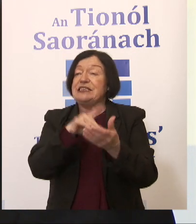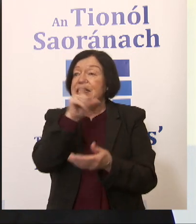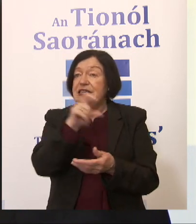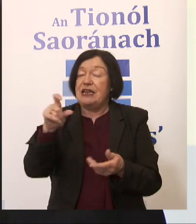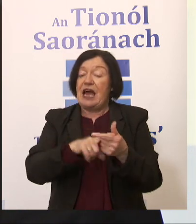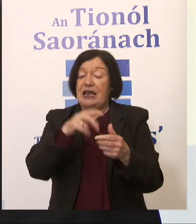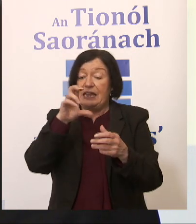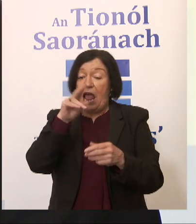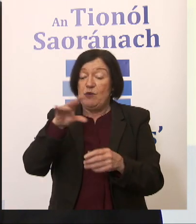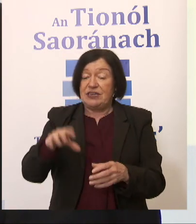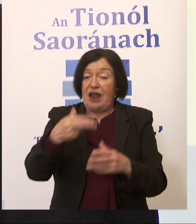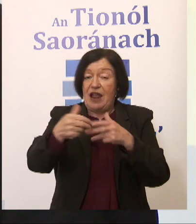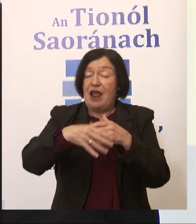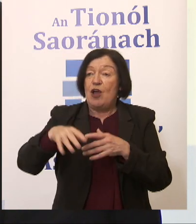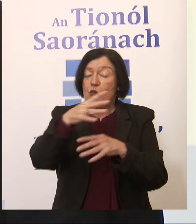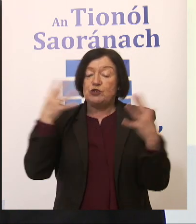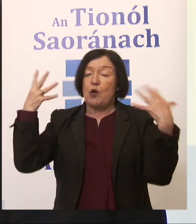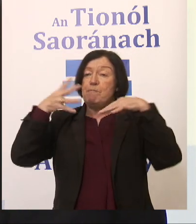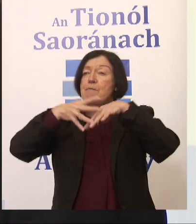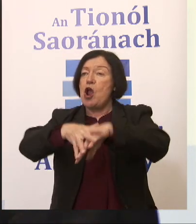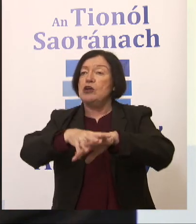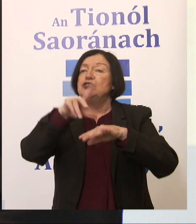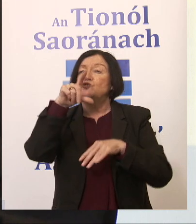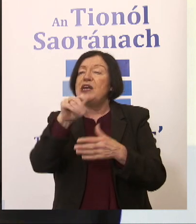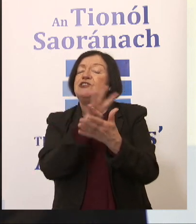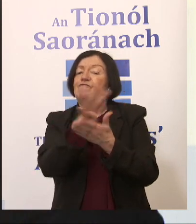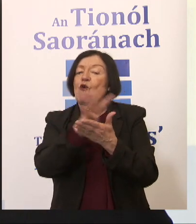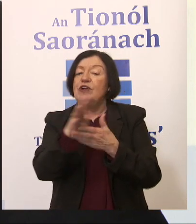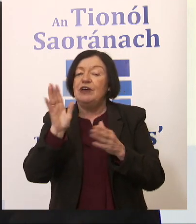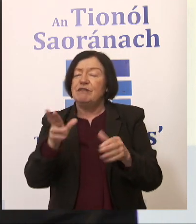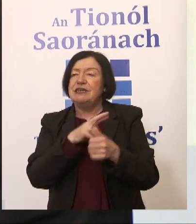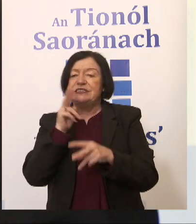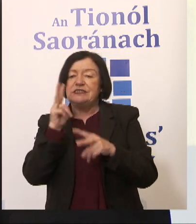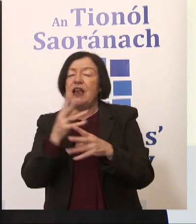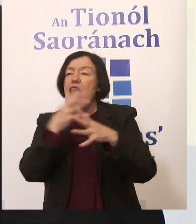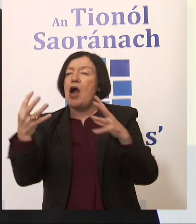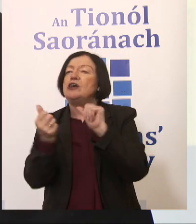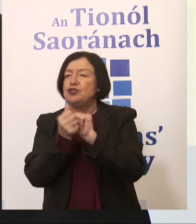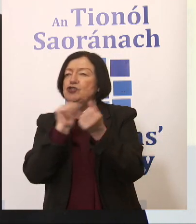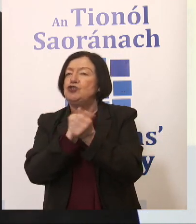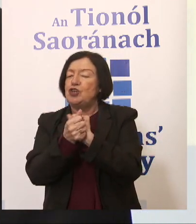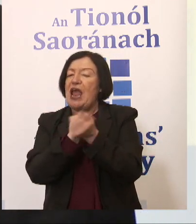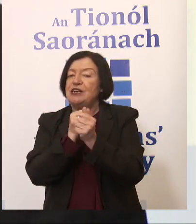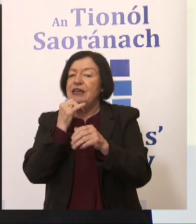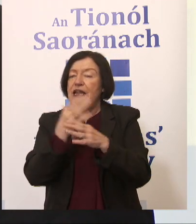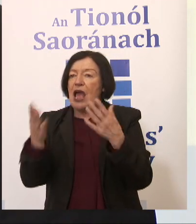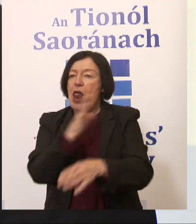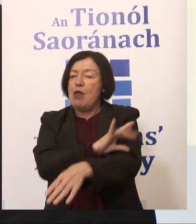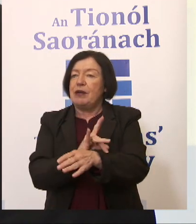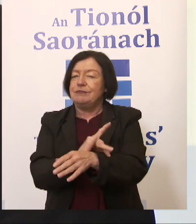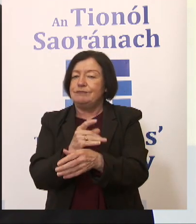County Council, which were merged in 2014. So we've already seen, I suppose, a lot of change in how Limerick